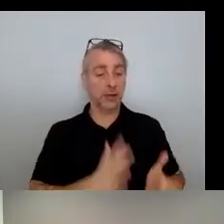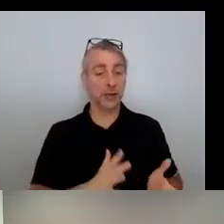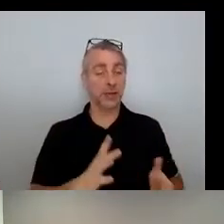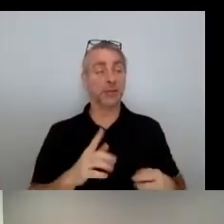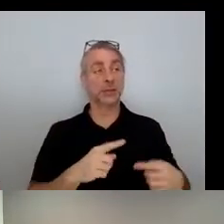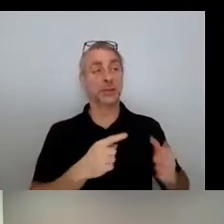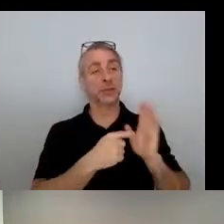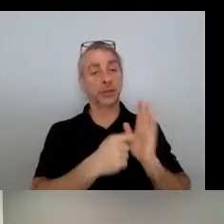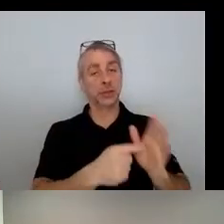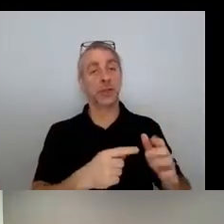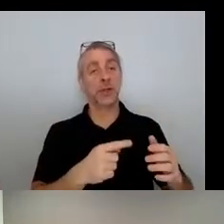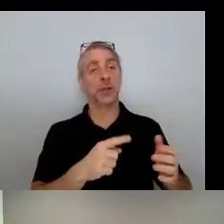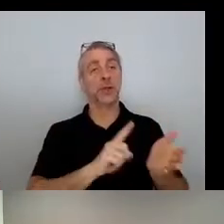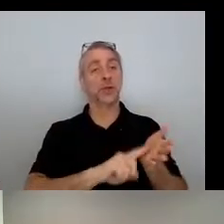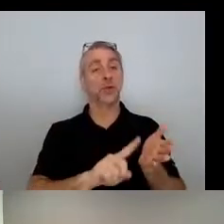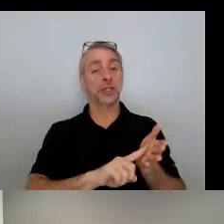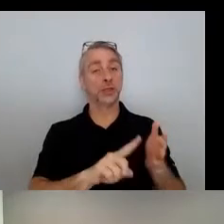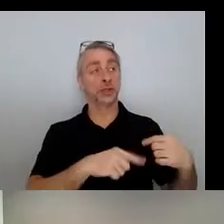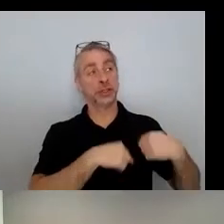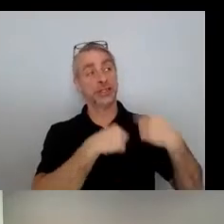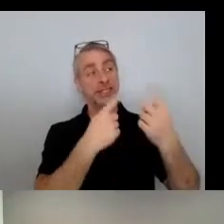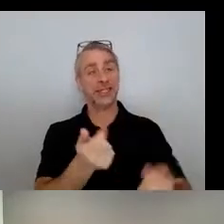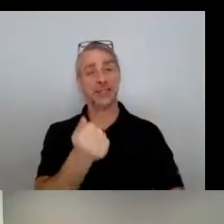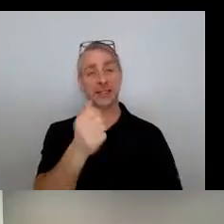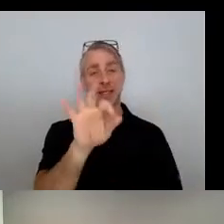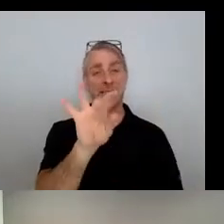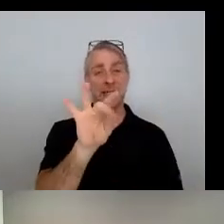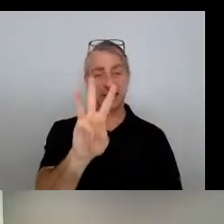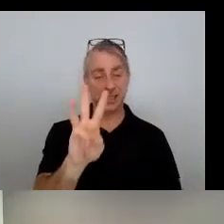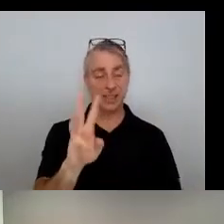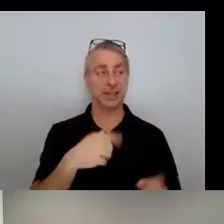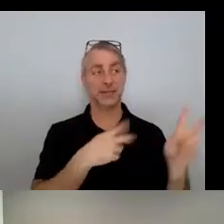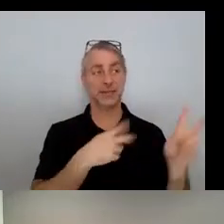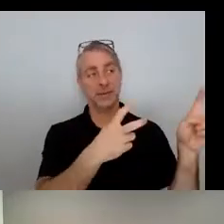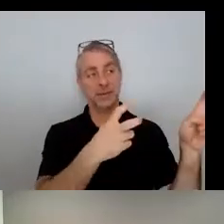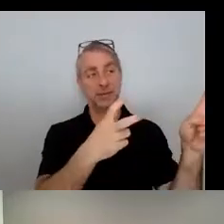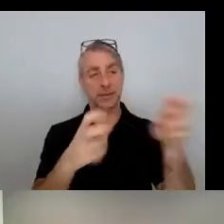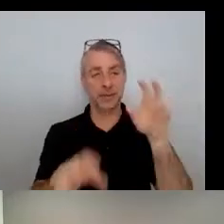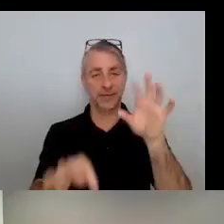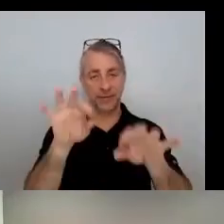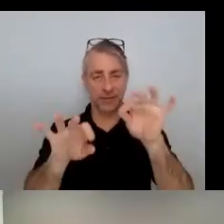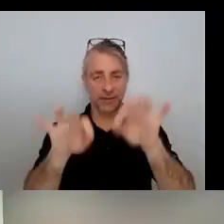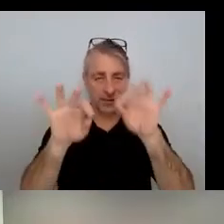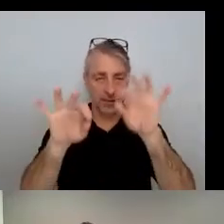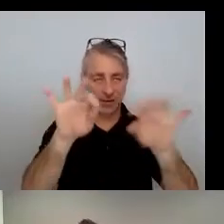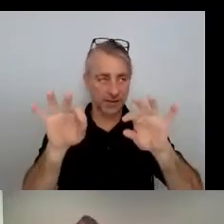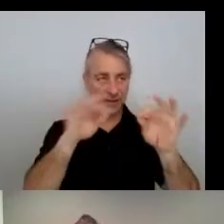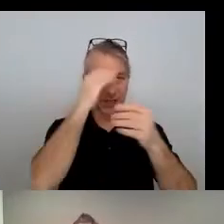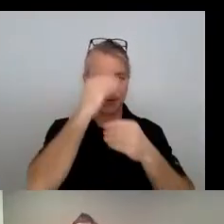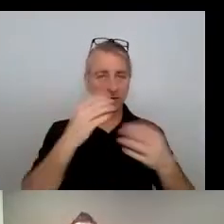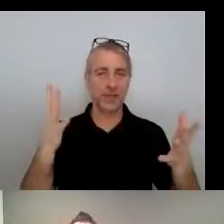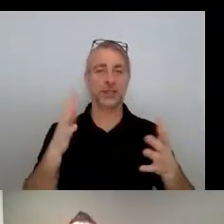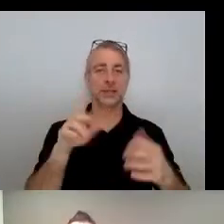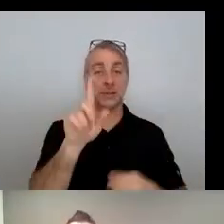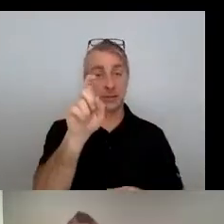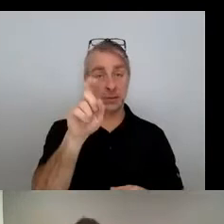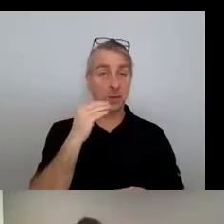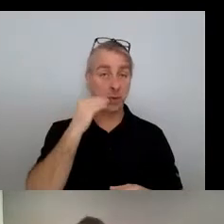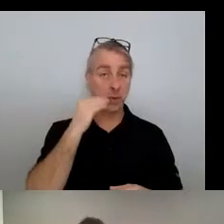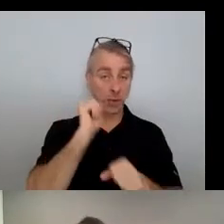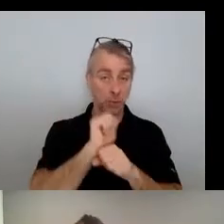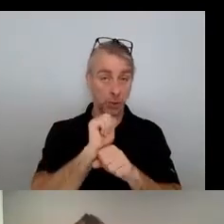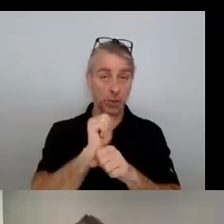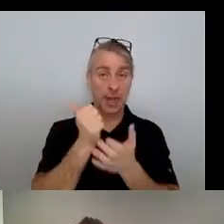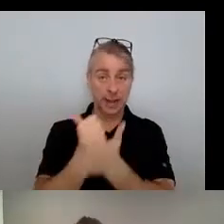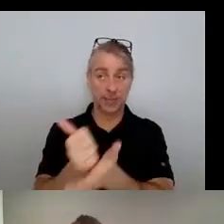were synthesized to examine that relationship and a range of factors that moderated that relationship. So you can